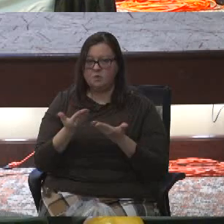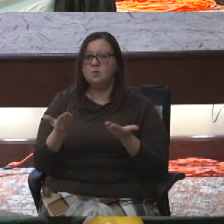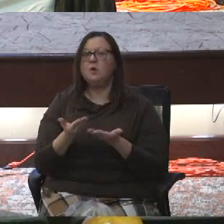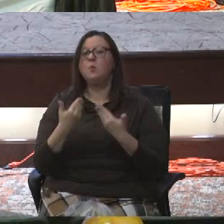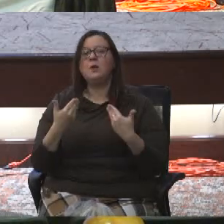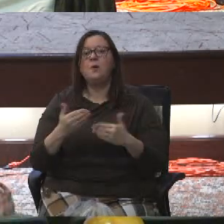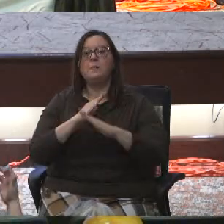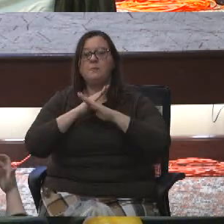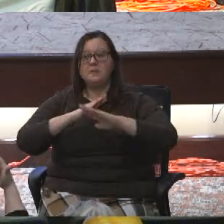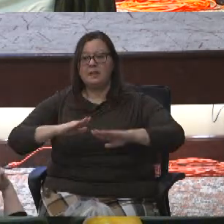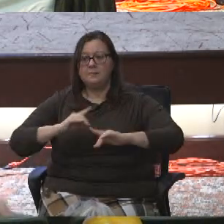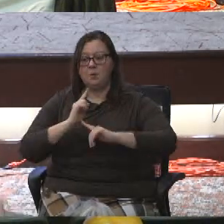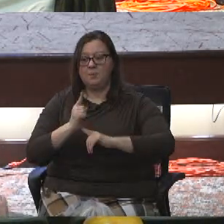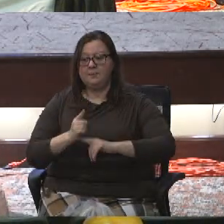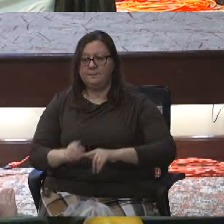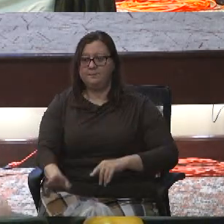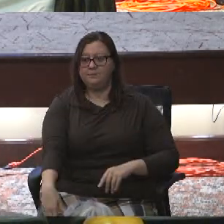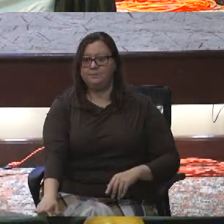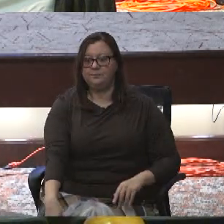moment of silence.